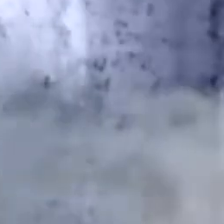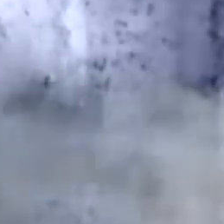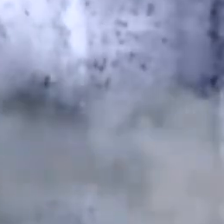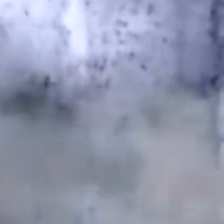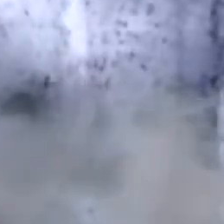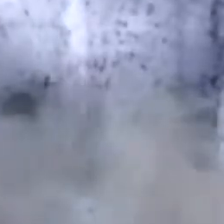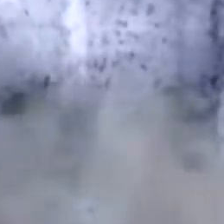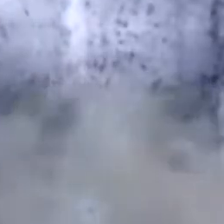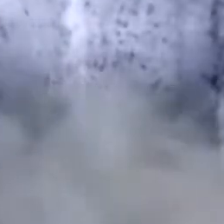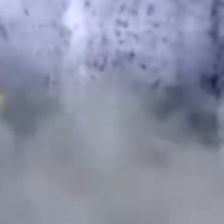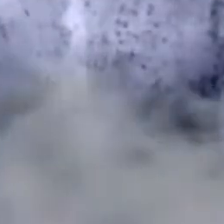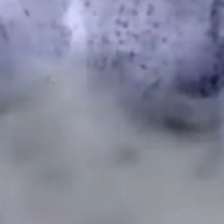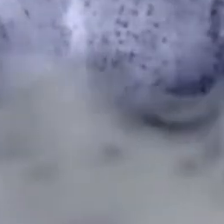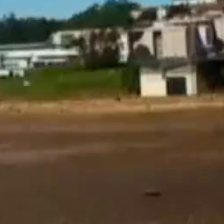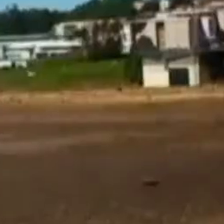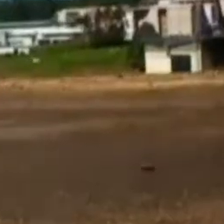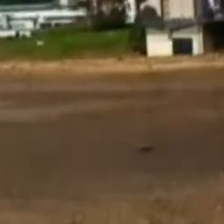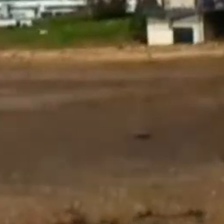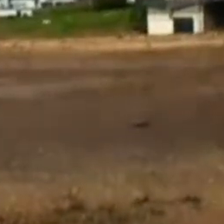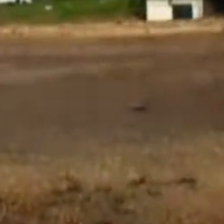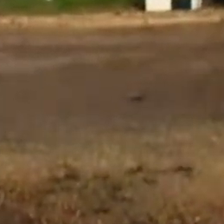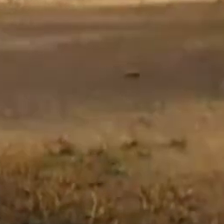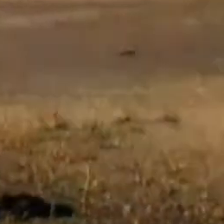I see. I don't go to parties, that's a risk.